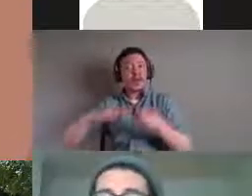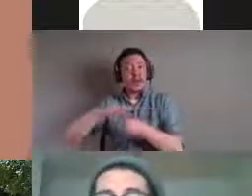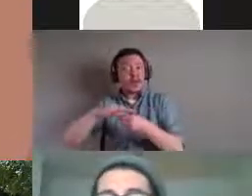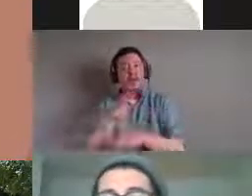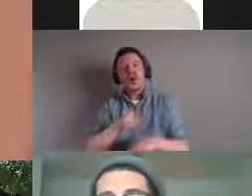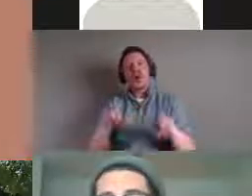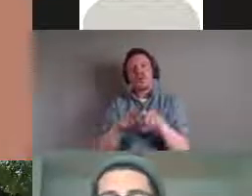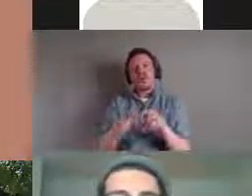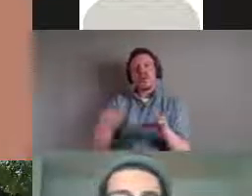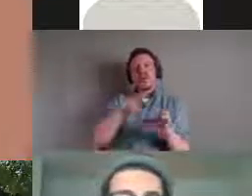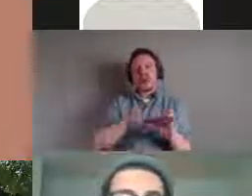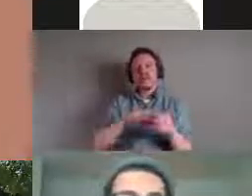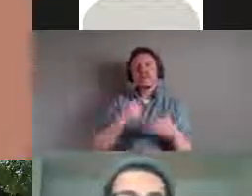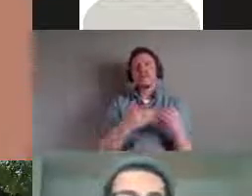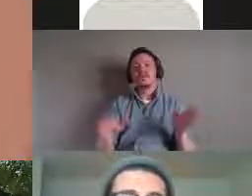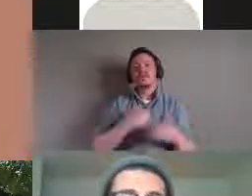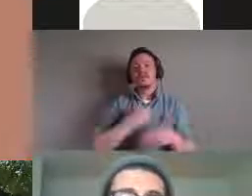folks that are taking public transport.